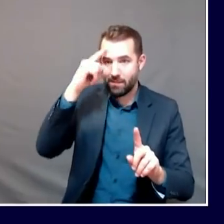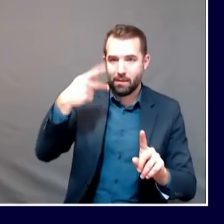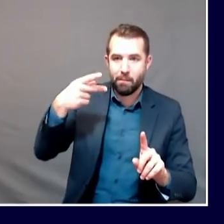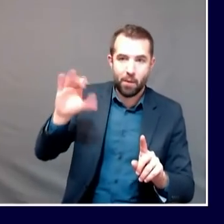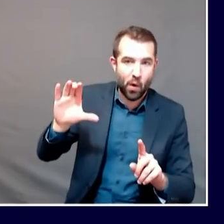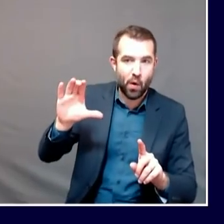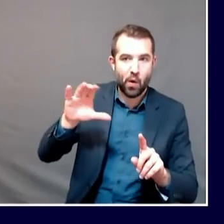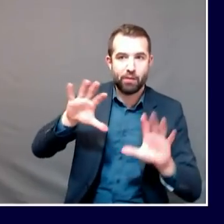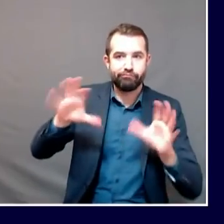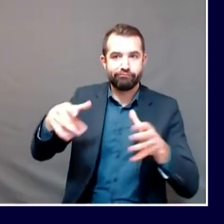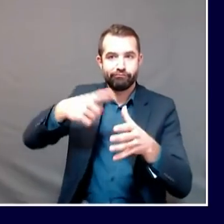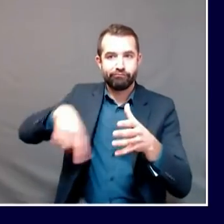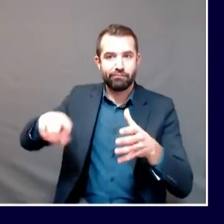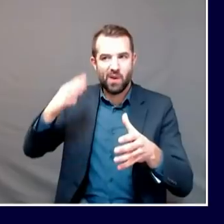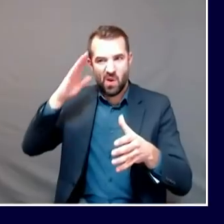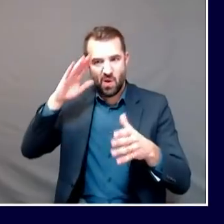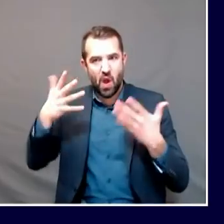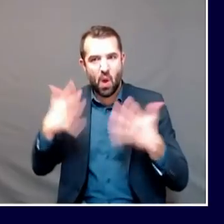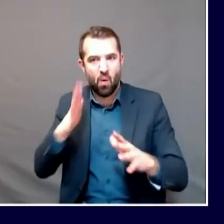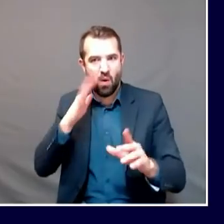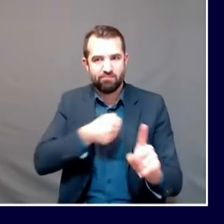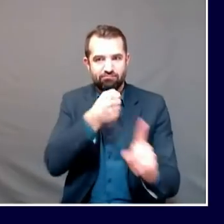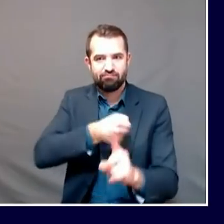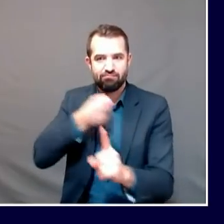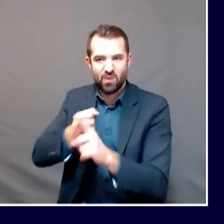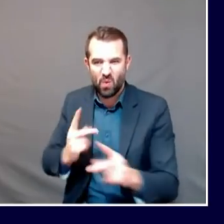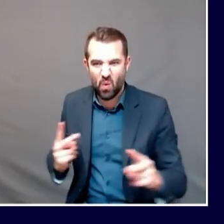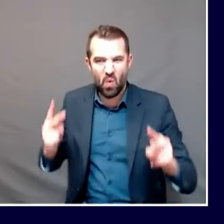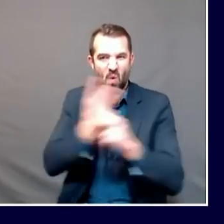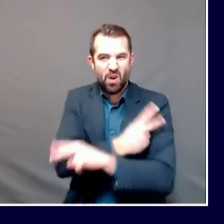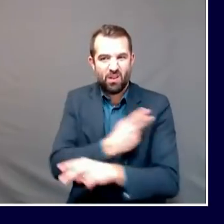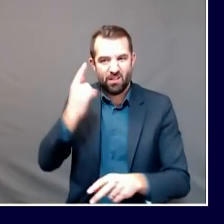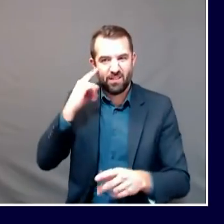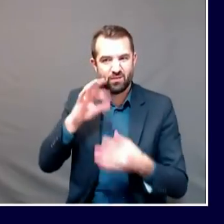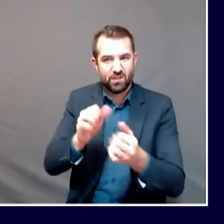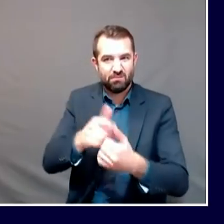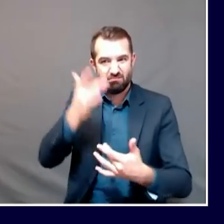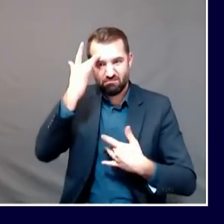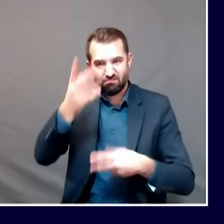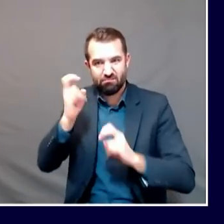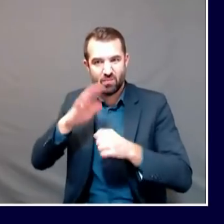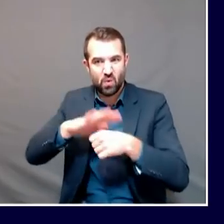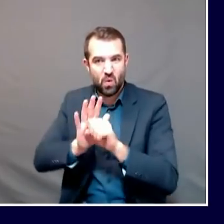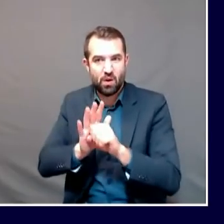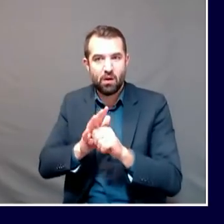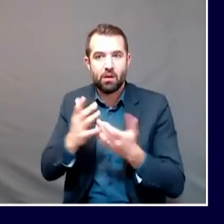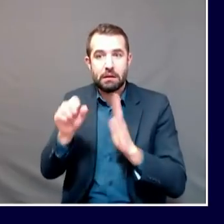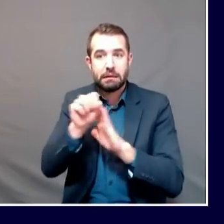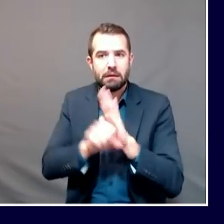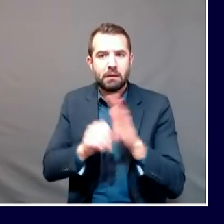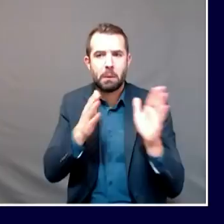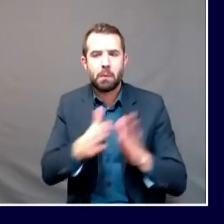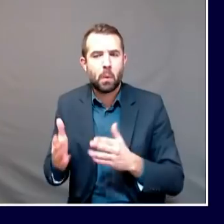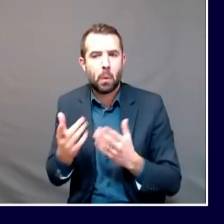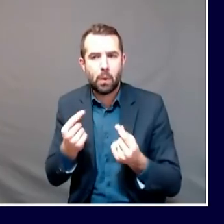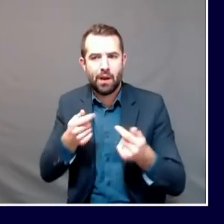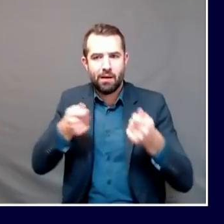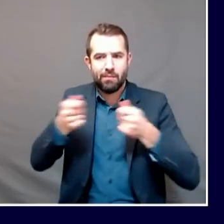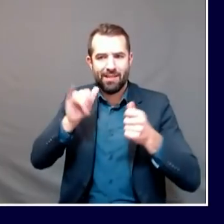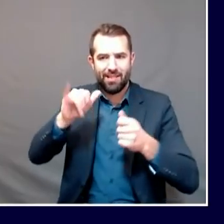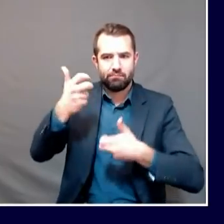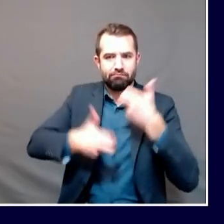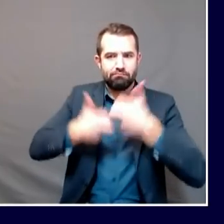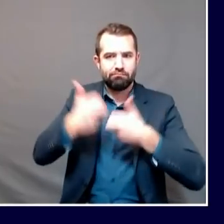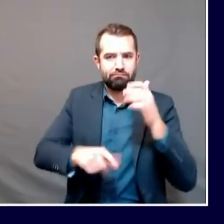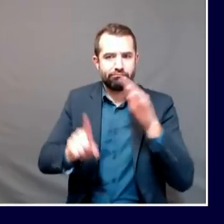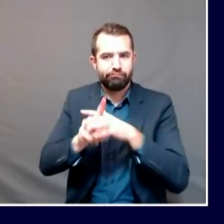COVID disparities, and what the state's plan to mitigate those potential challenges would be if the funding doesn't come through. Absolutely,